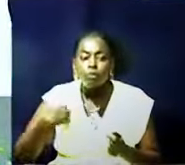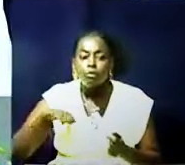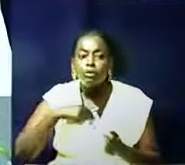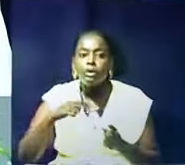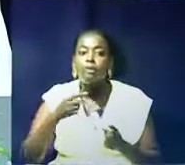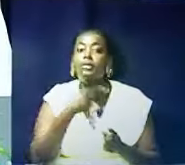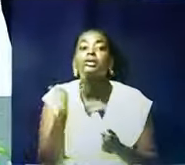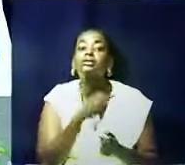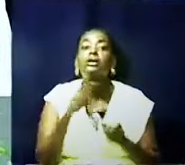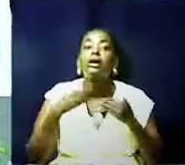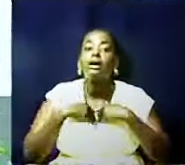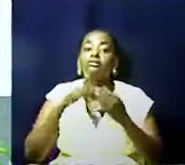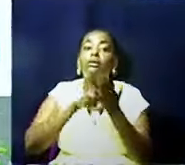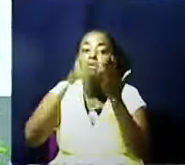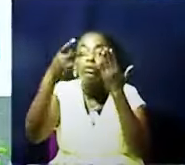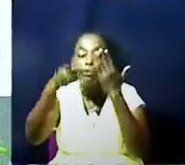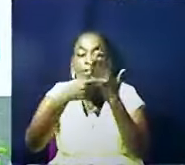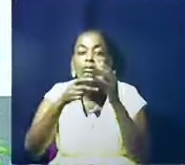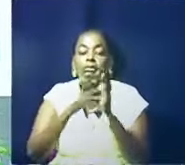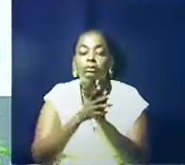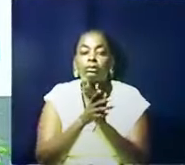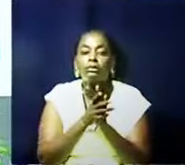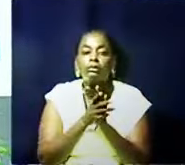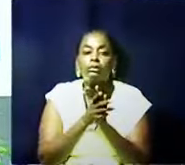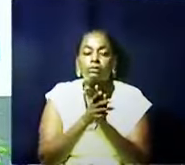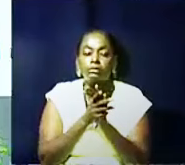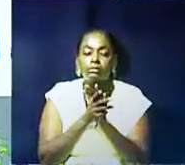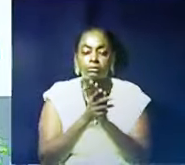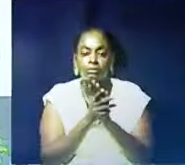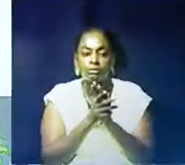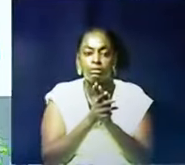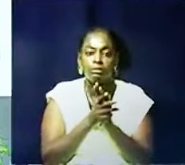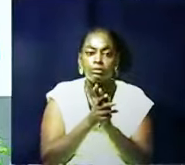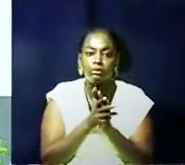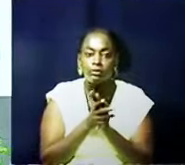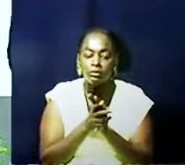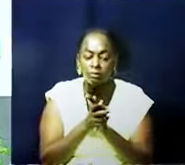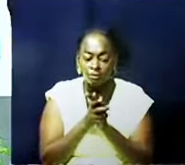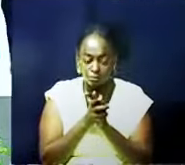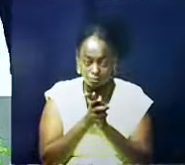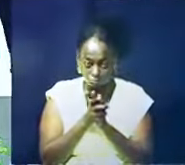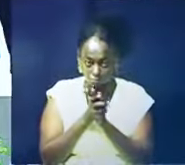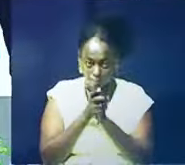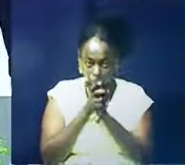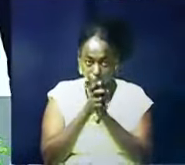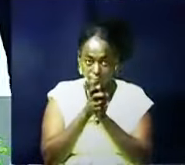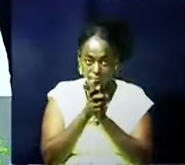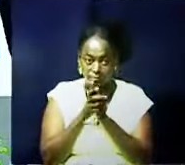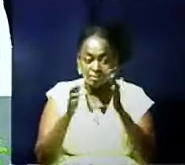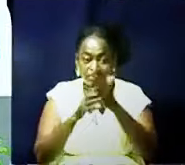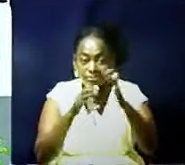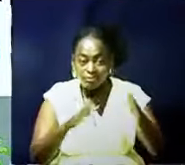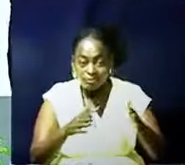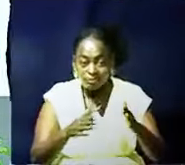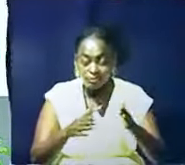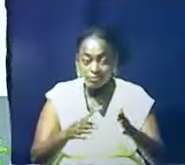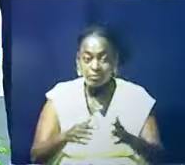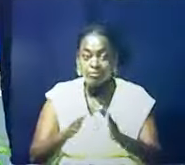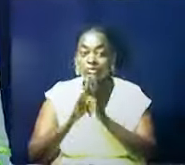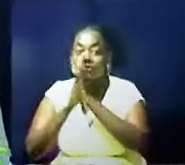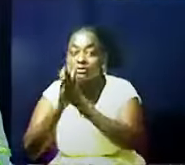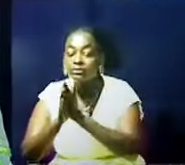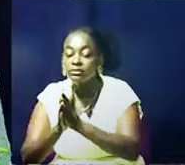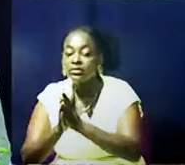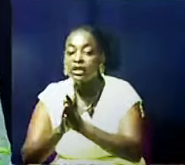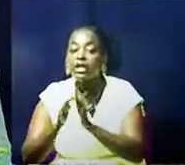And our regional head by then had asked all of us to be fasting. Now your regional head began